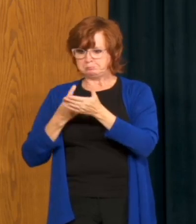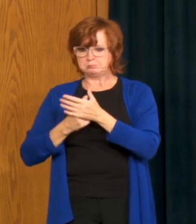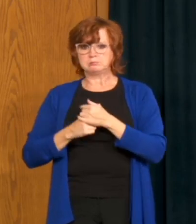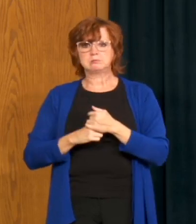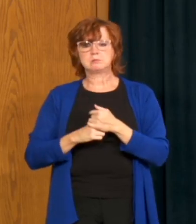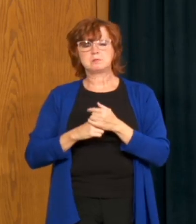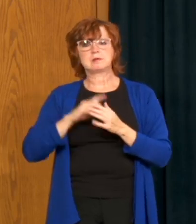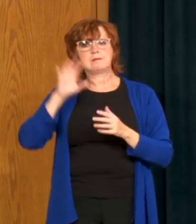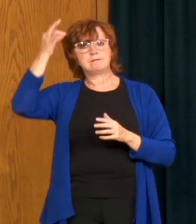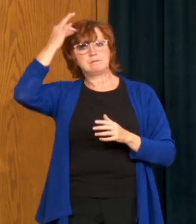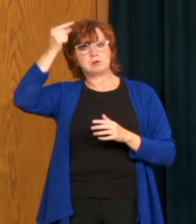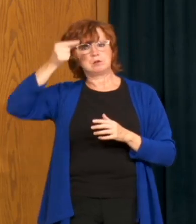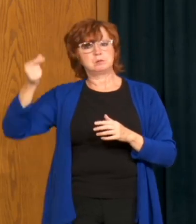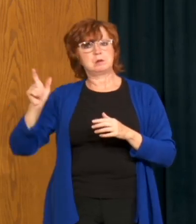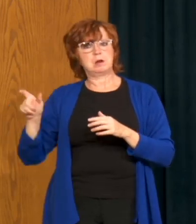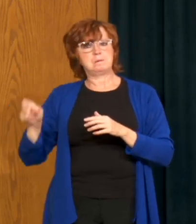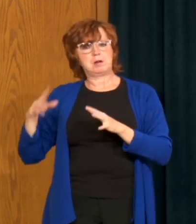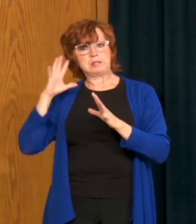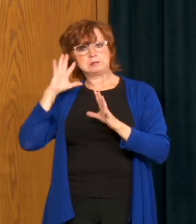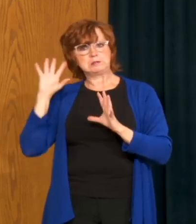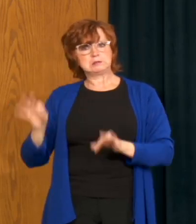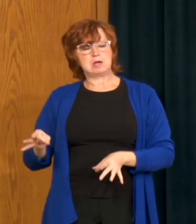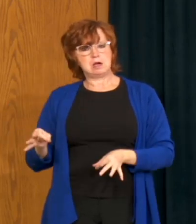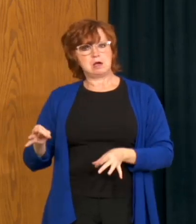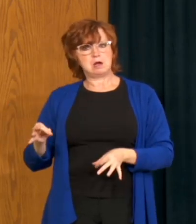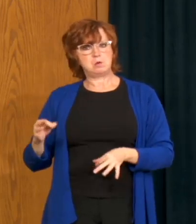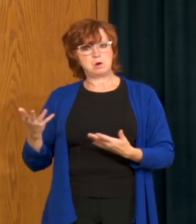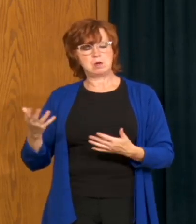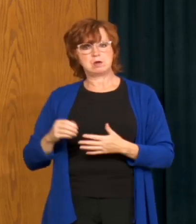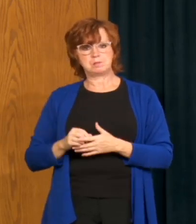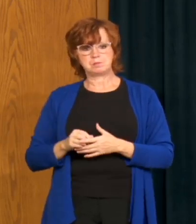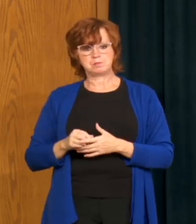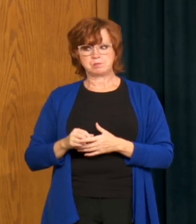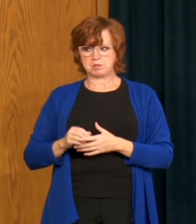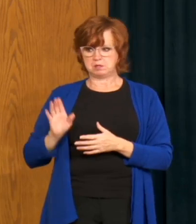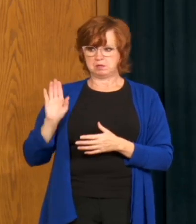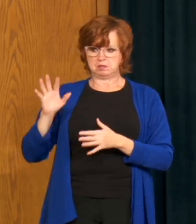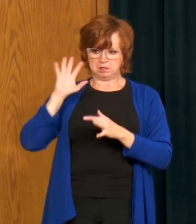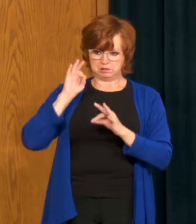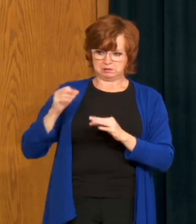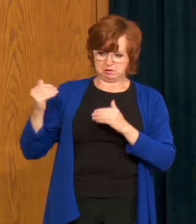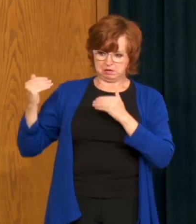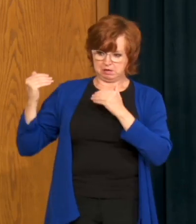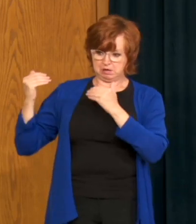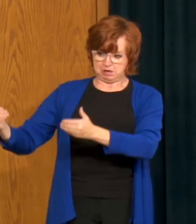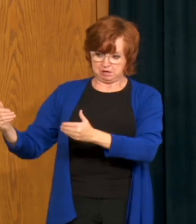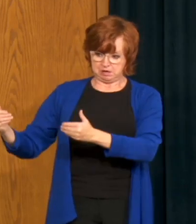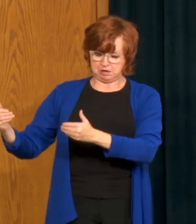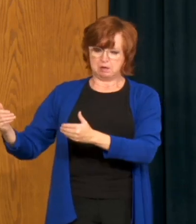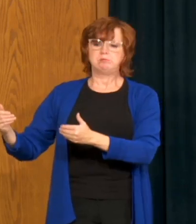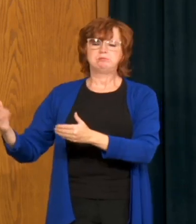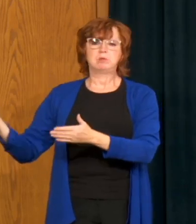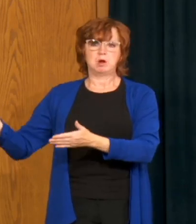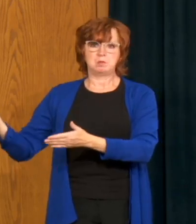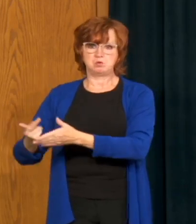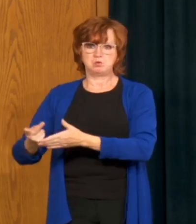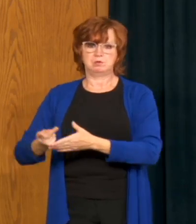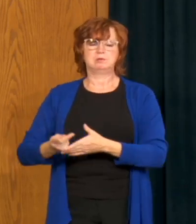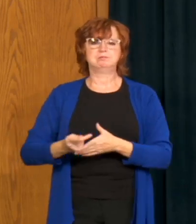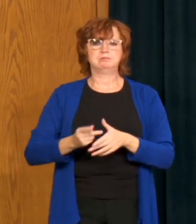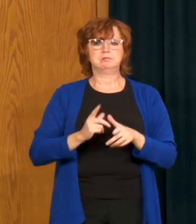a decision to make before I think there's any hub city activity